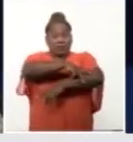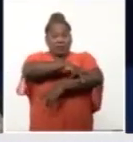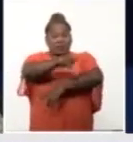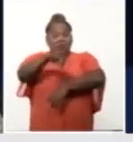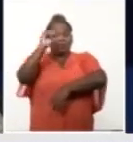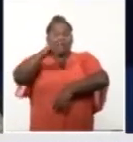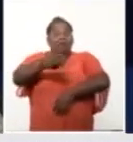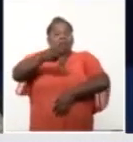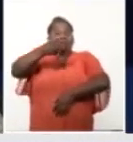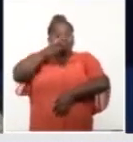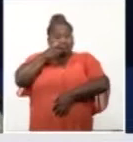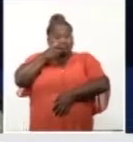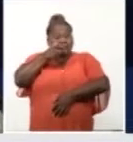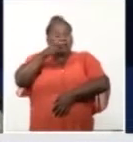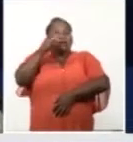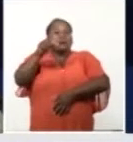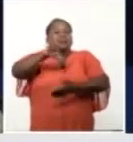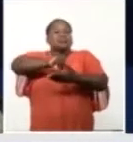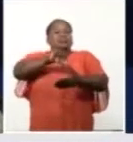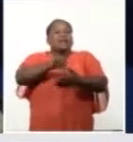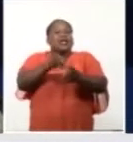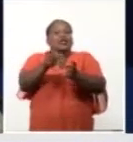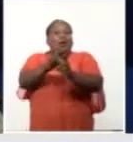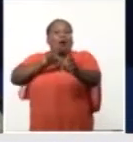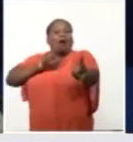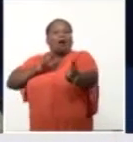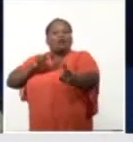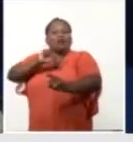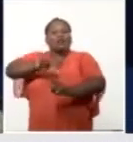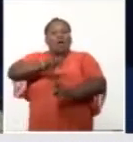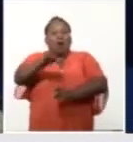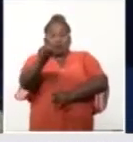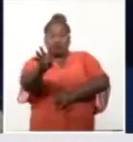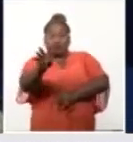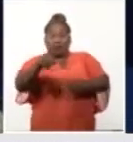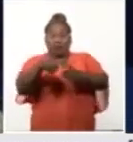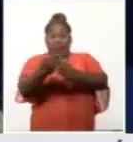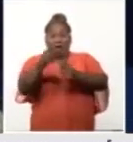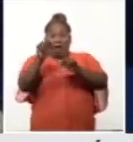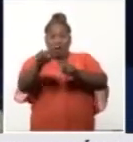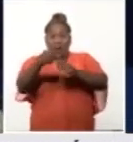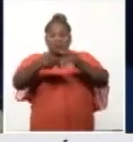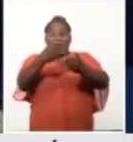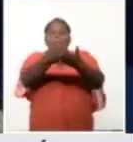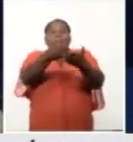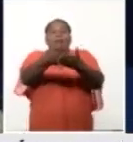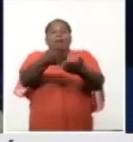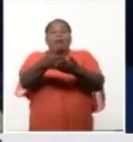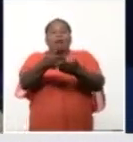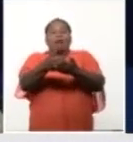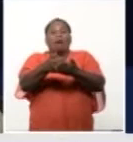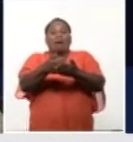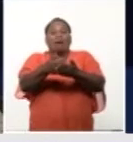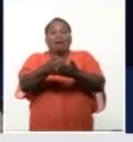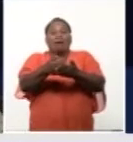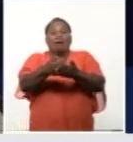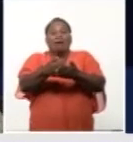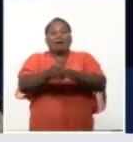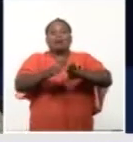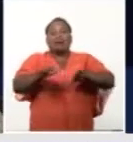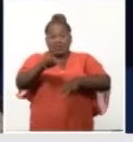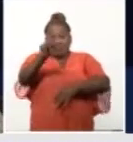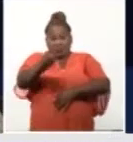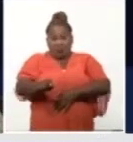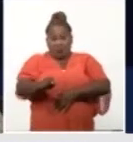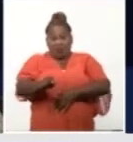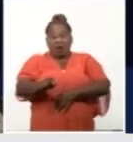had returned to the country, as you know, they are usually placed under observation for 14 days and they are